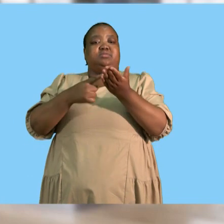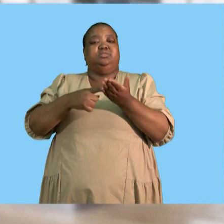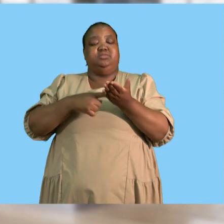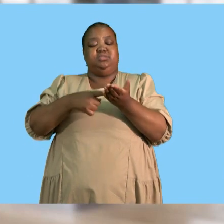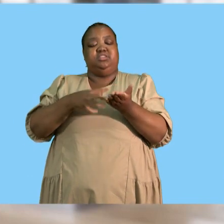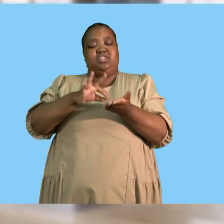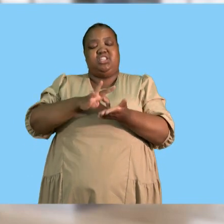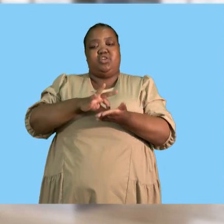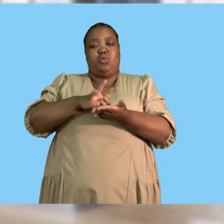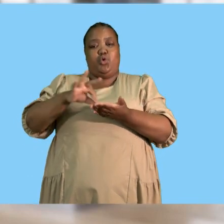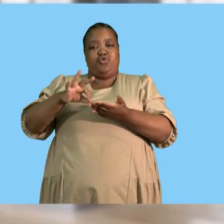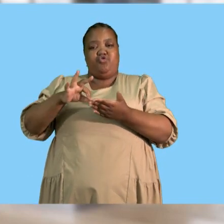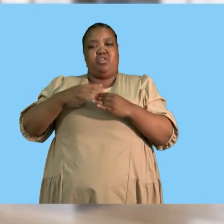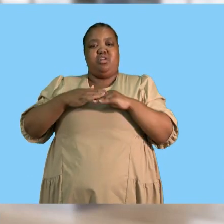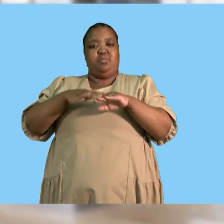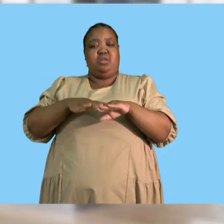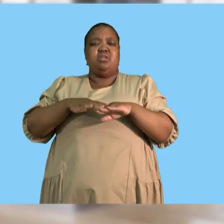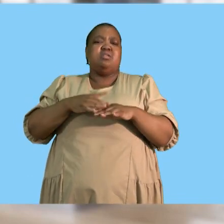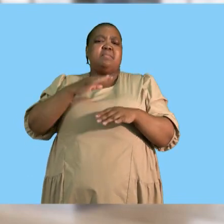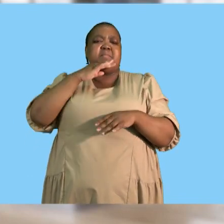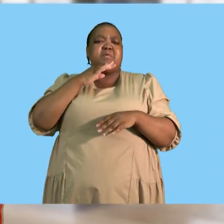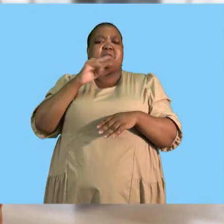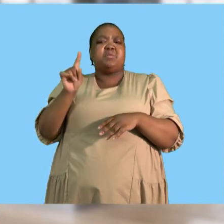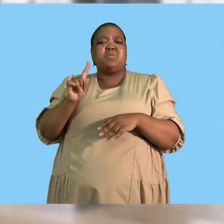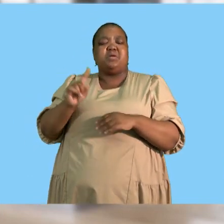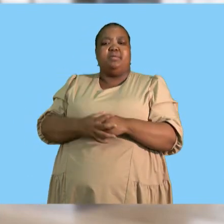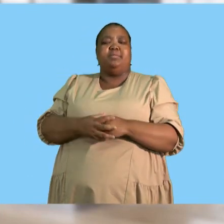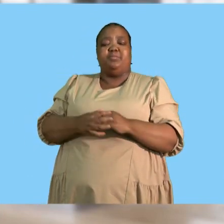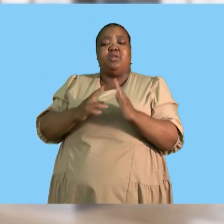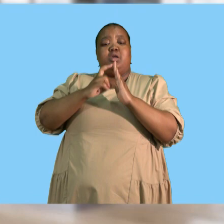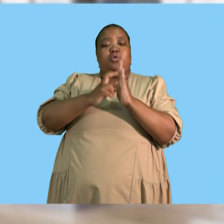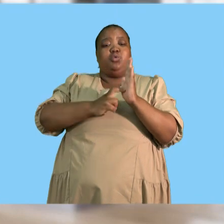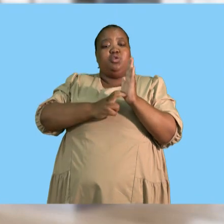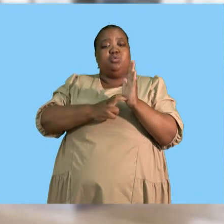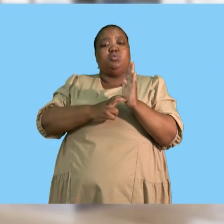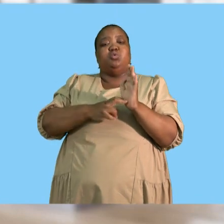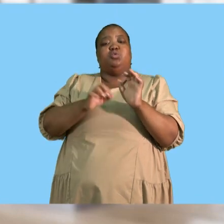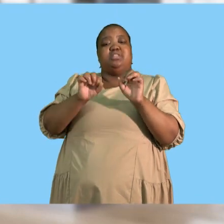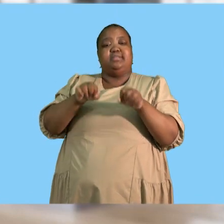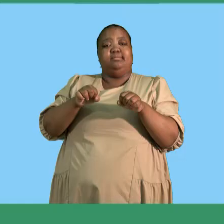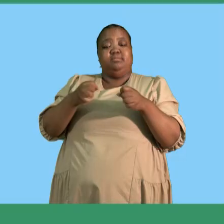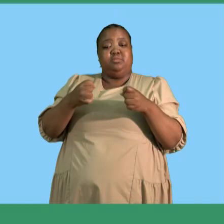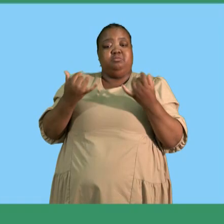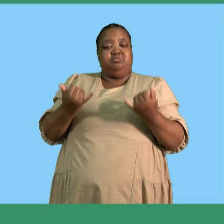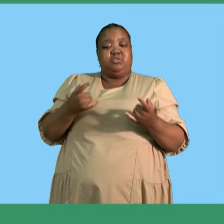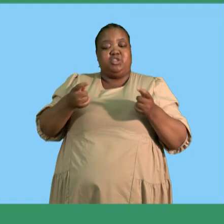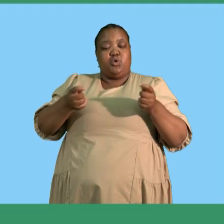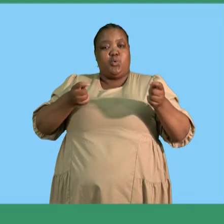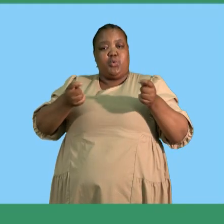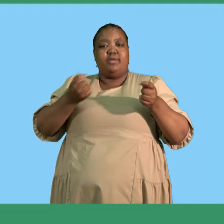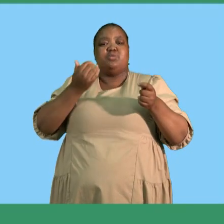about contractual implications, we are simply looking at the rules and regulations that